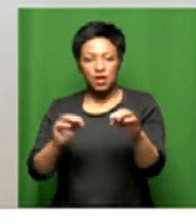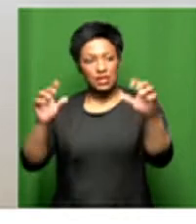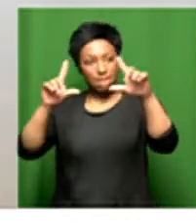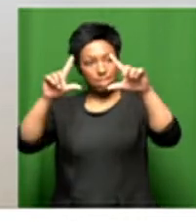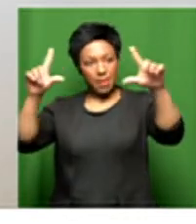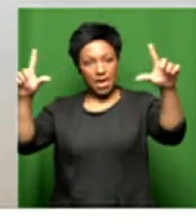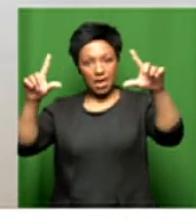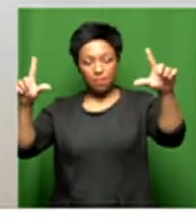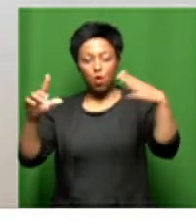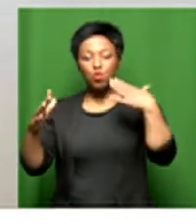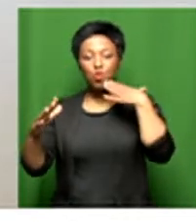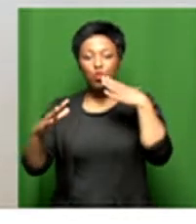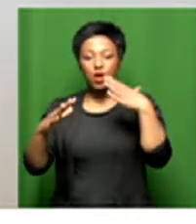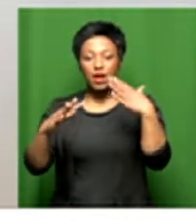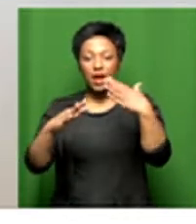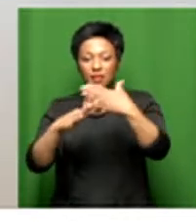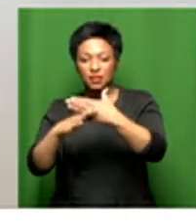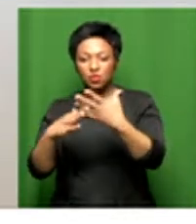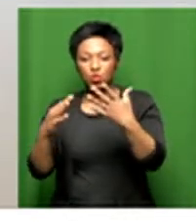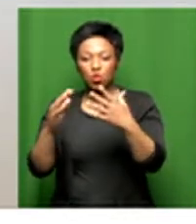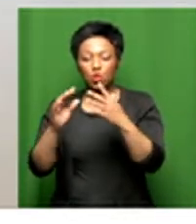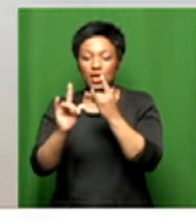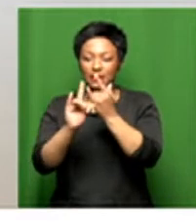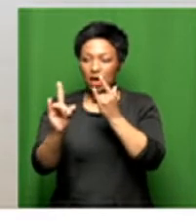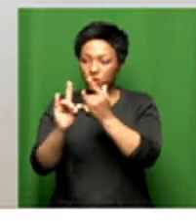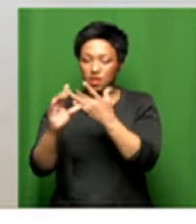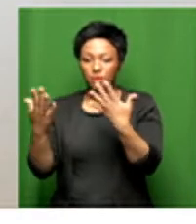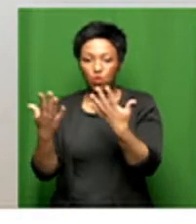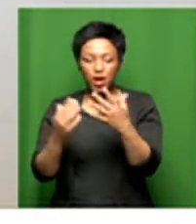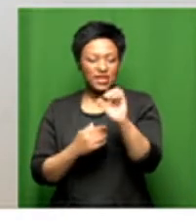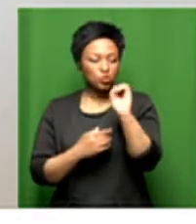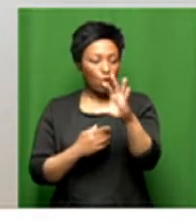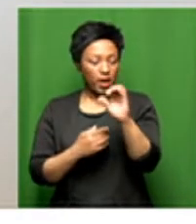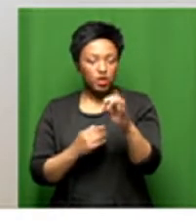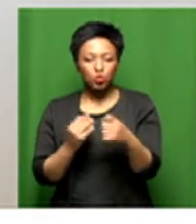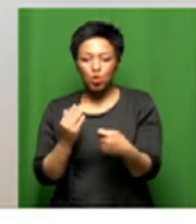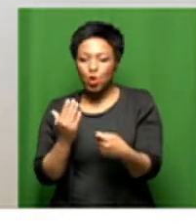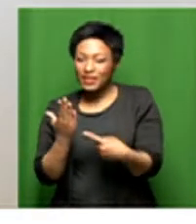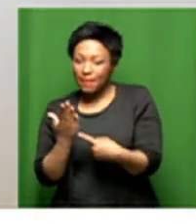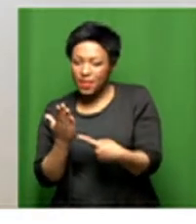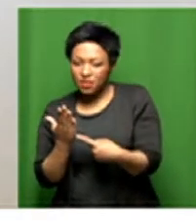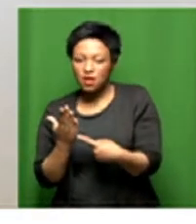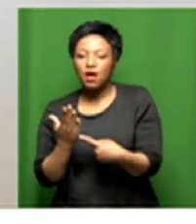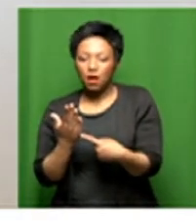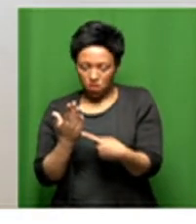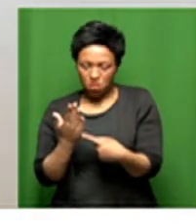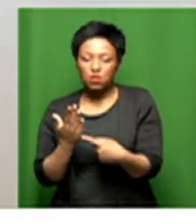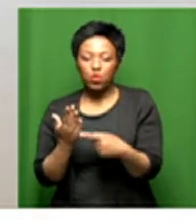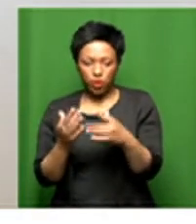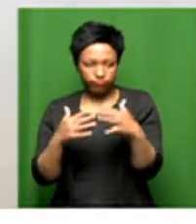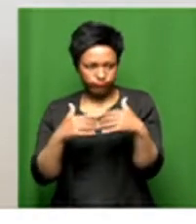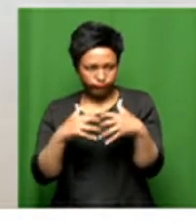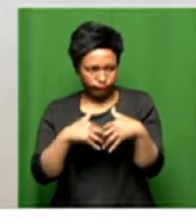at ways in which we can safely place art back into our lives. And it's aptly